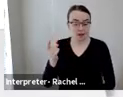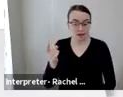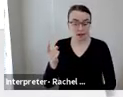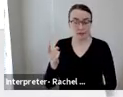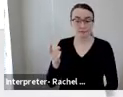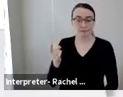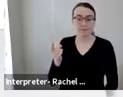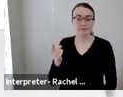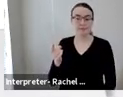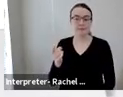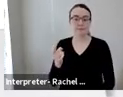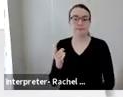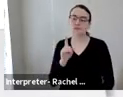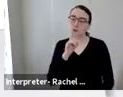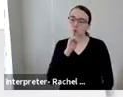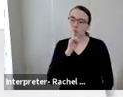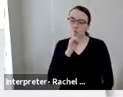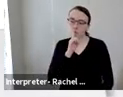because it's a very